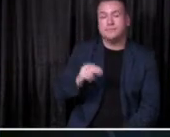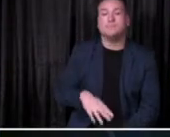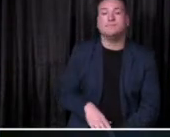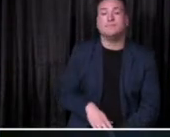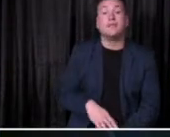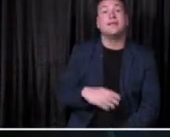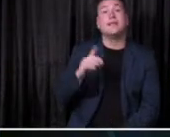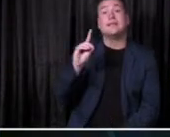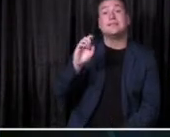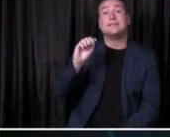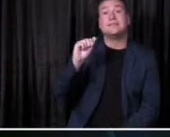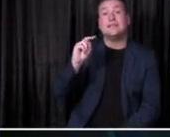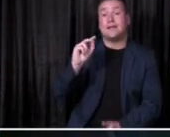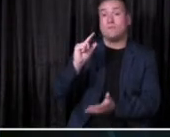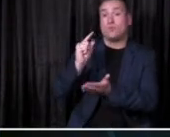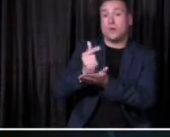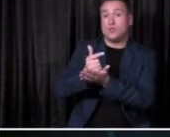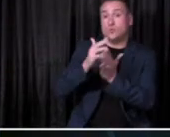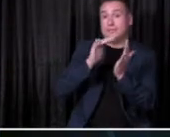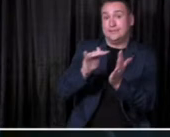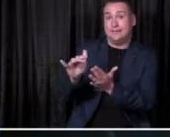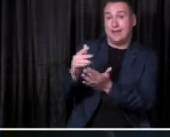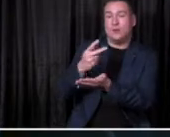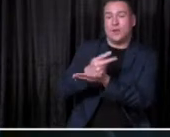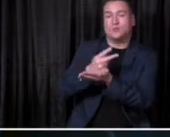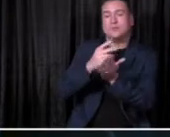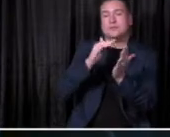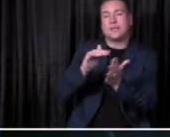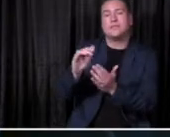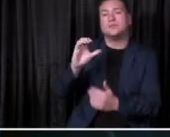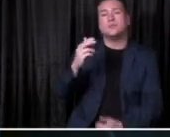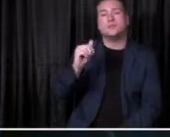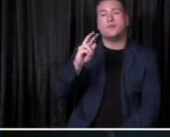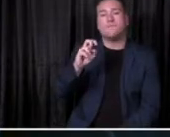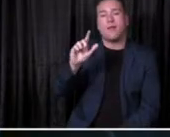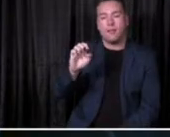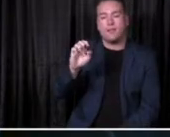And Dean of Graduate Studies, Chevelle Newsom.